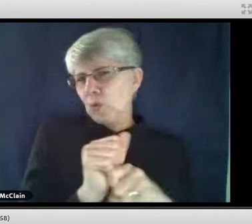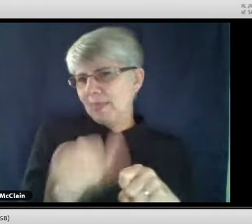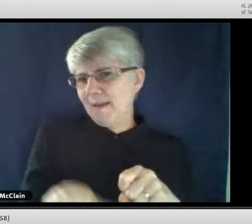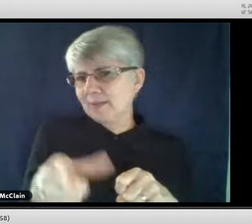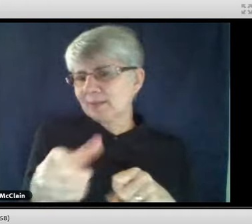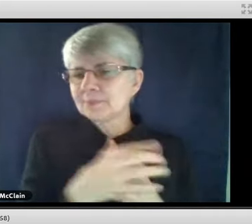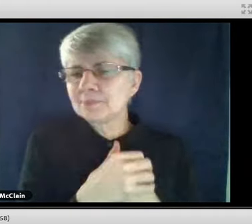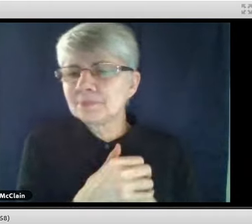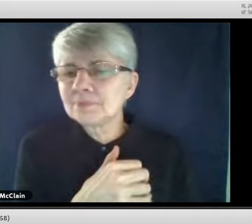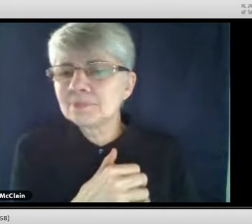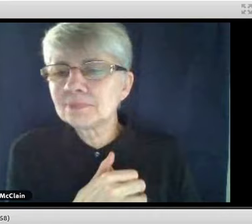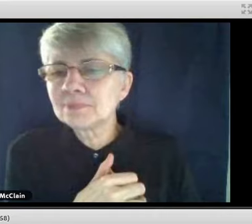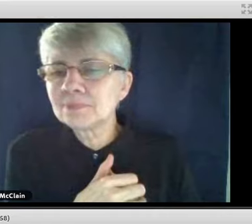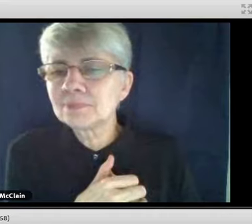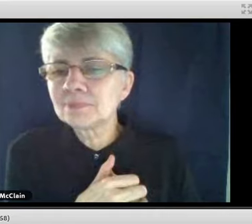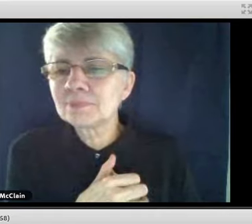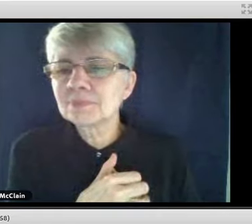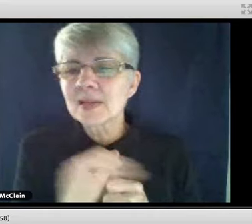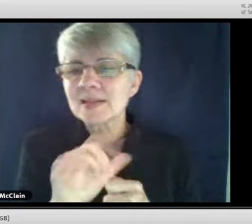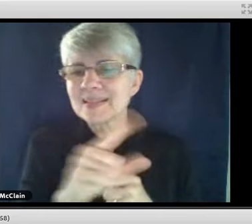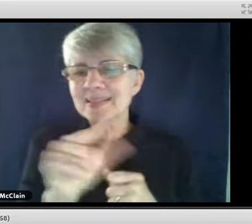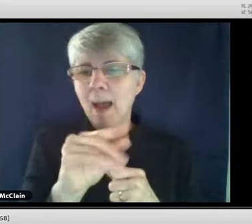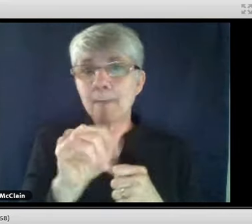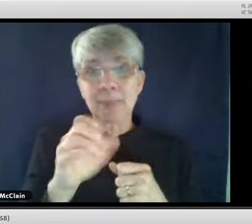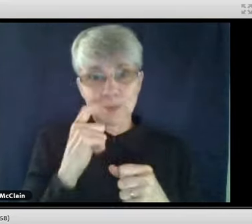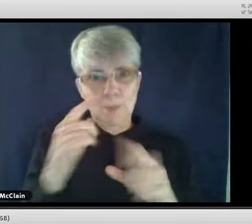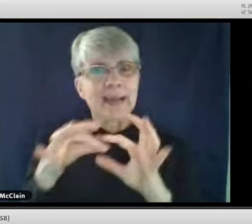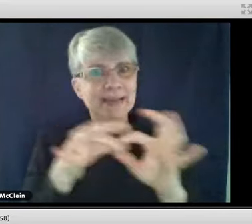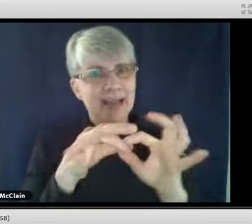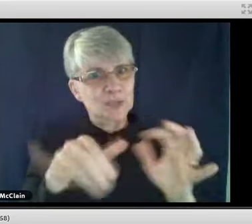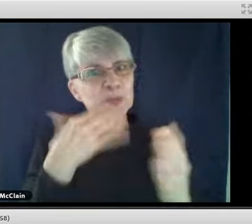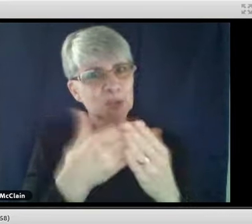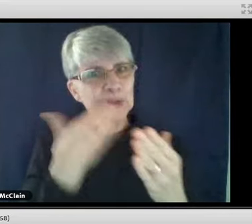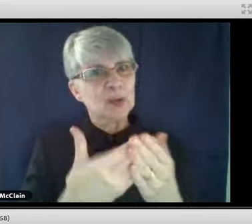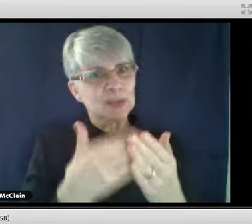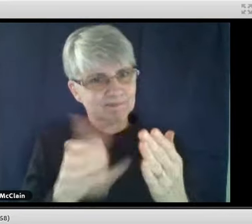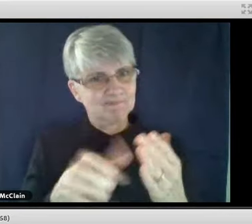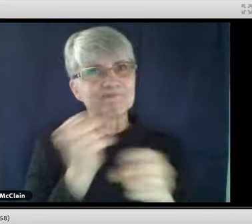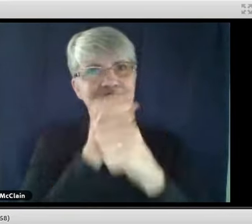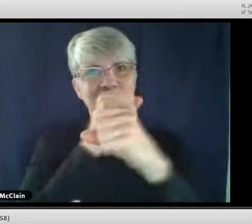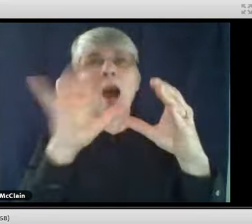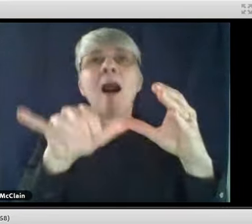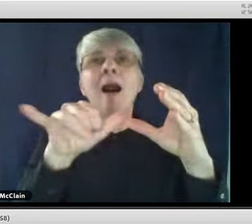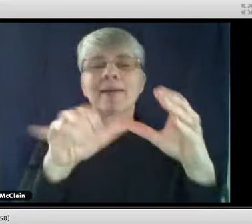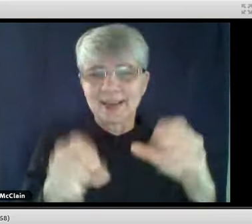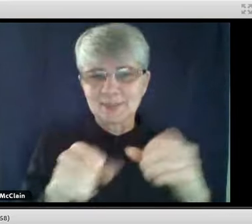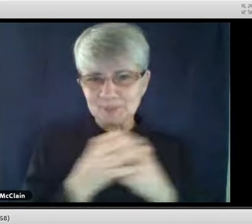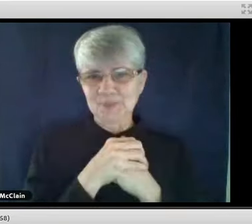right? Good connections. We're making connections here. That's good.